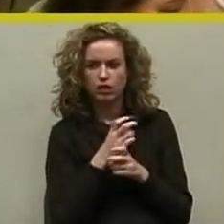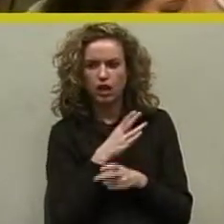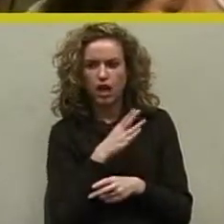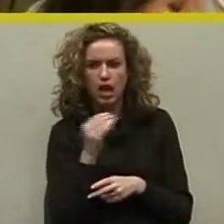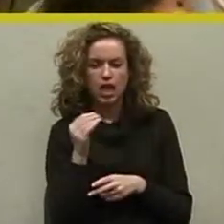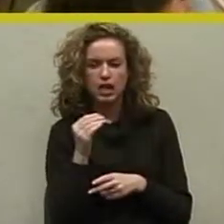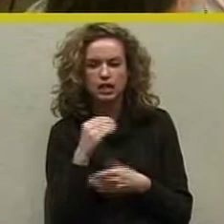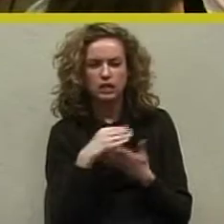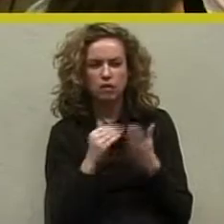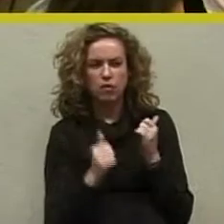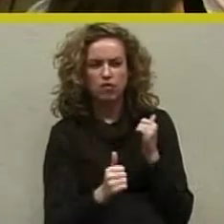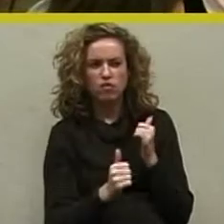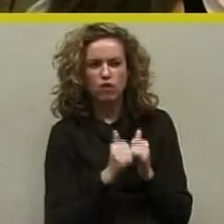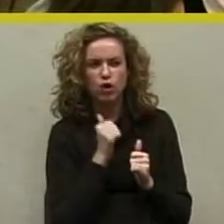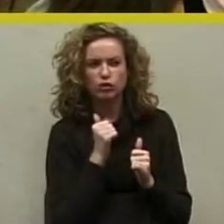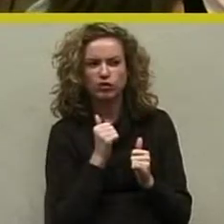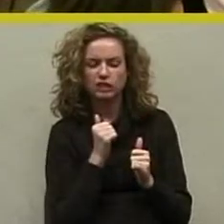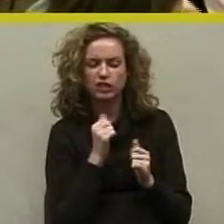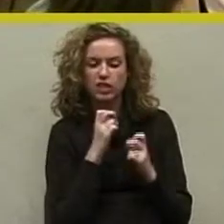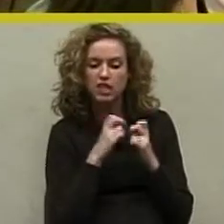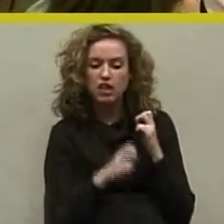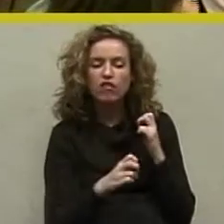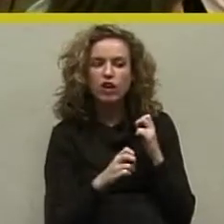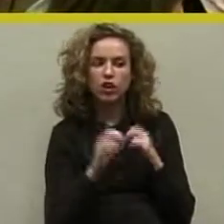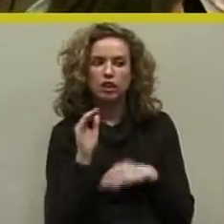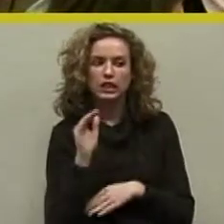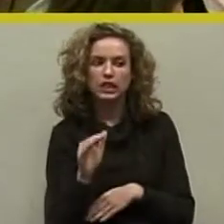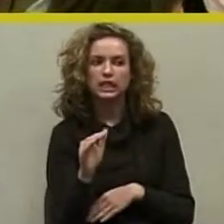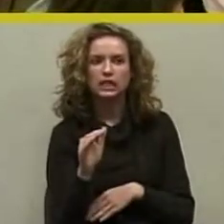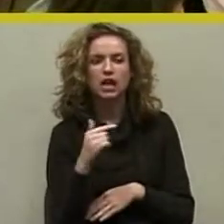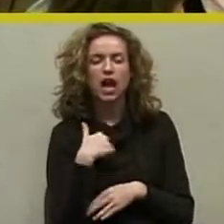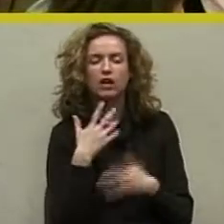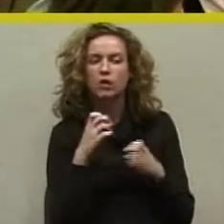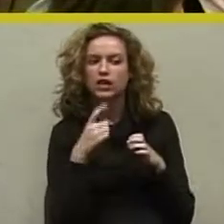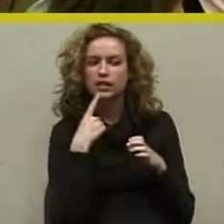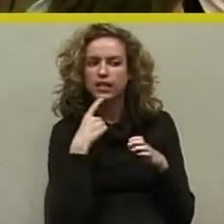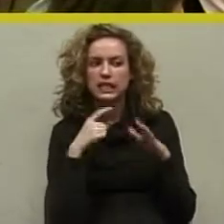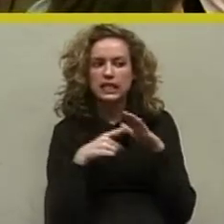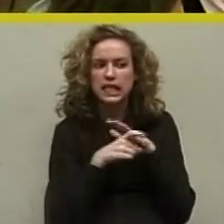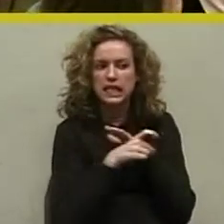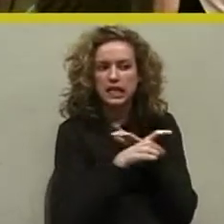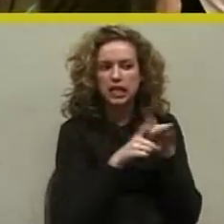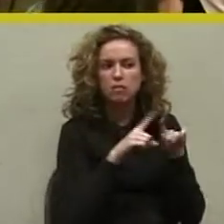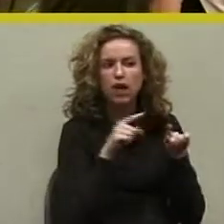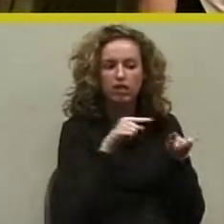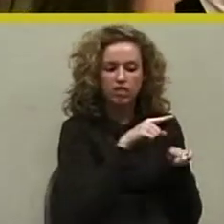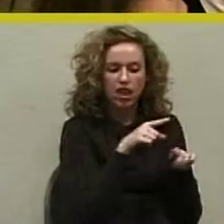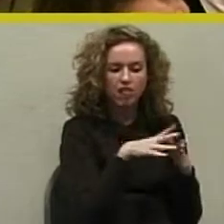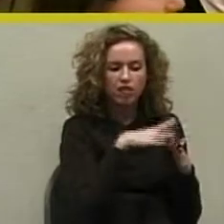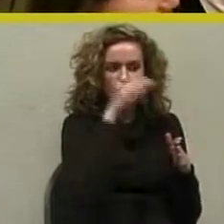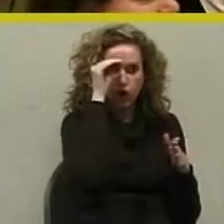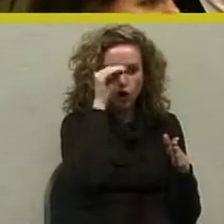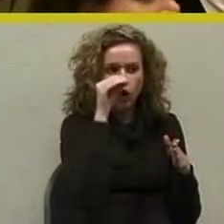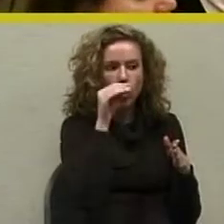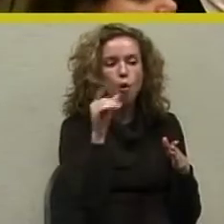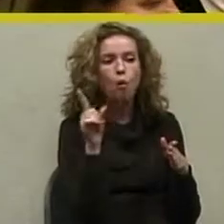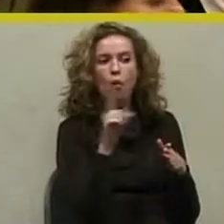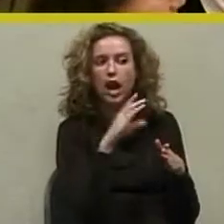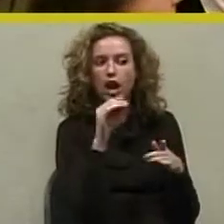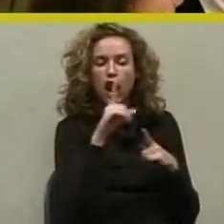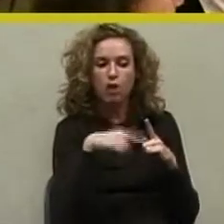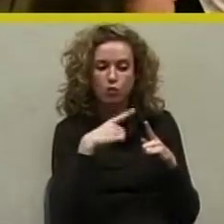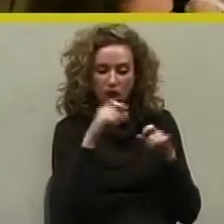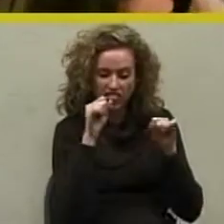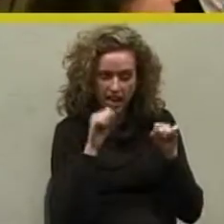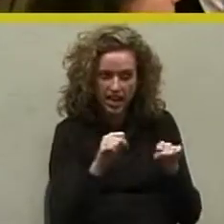And some of the most difficult kids, I don't want to say sneaky, but the kids who have learned when the